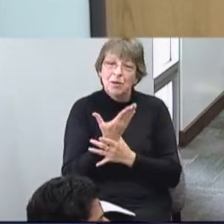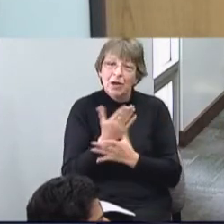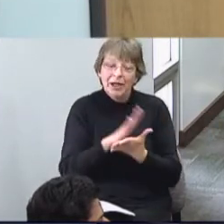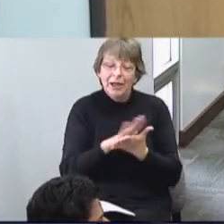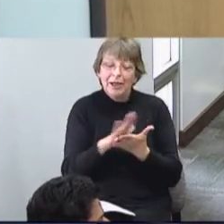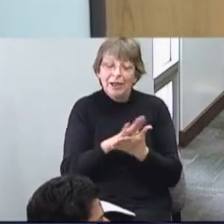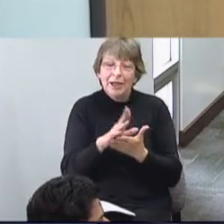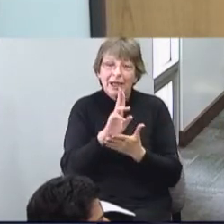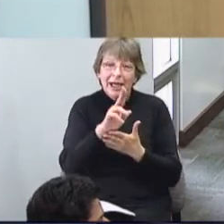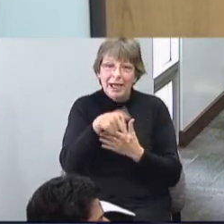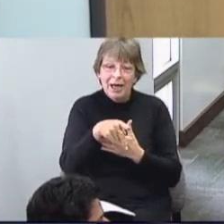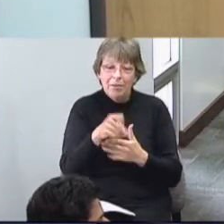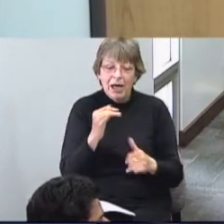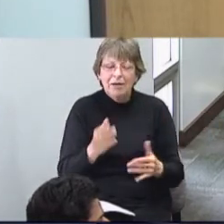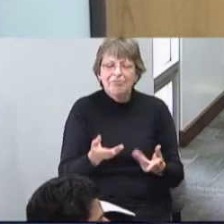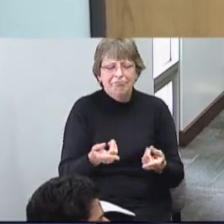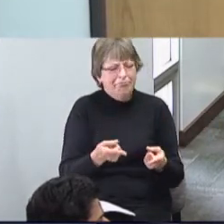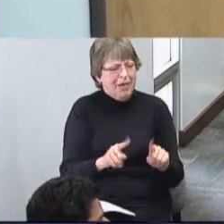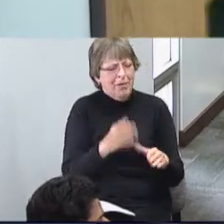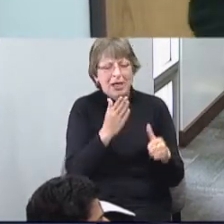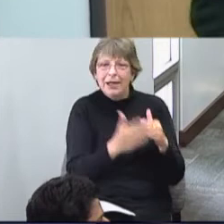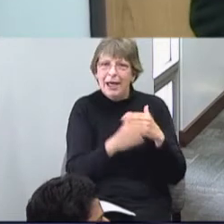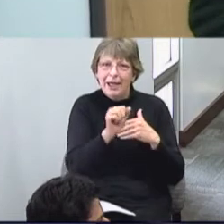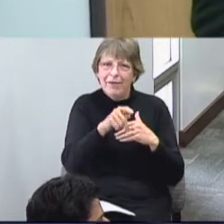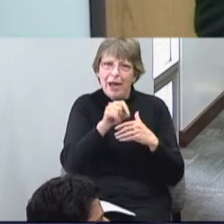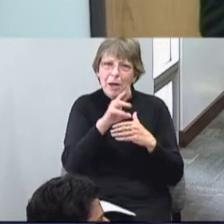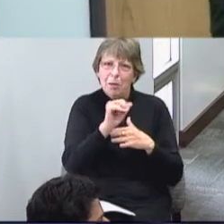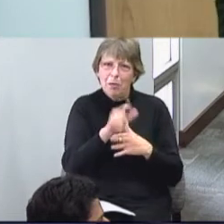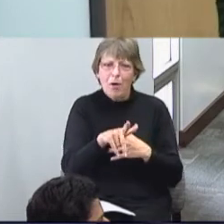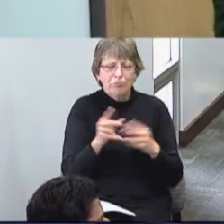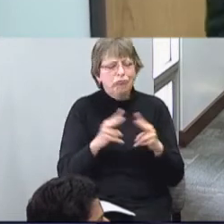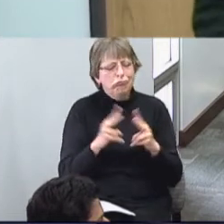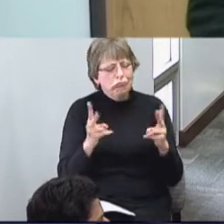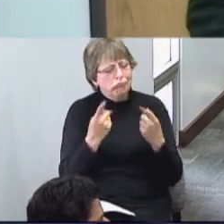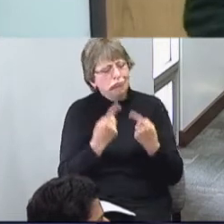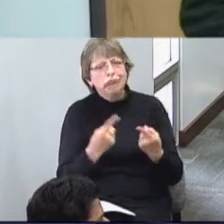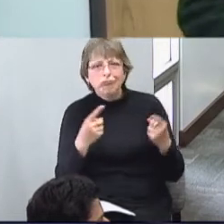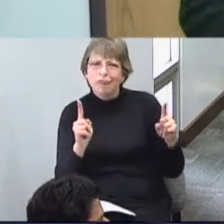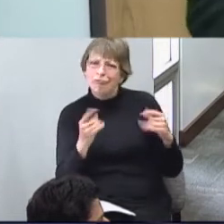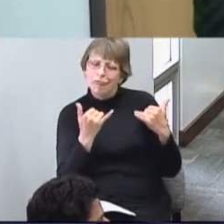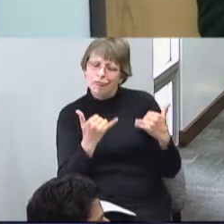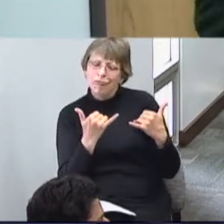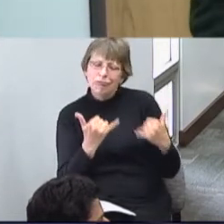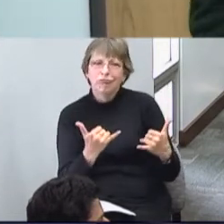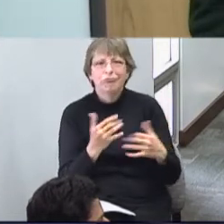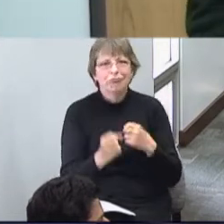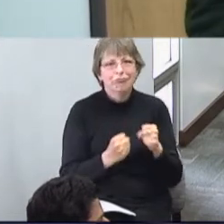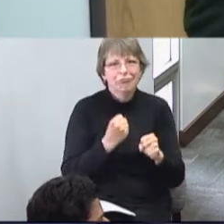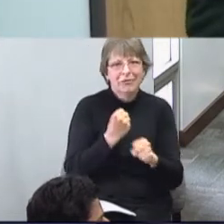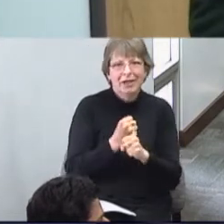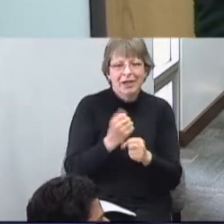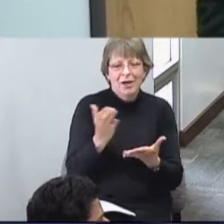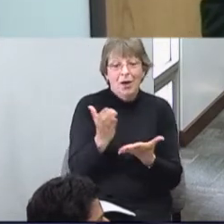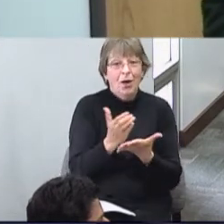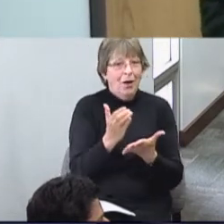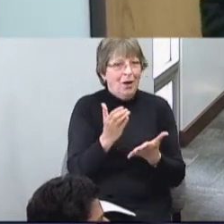weekend in April this year. It was very successful. This year we raised, or I should say